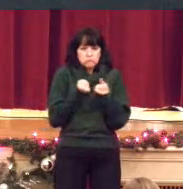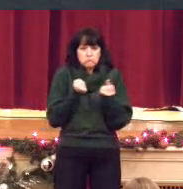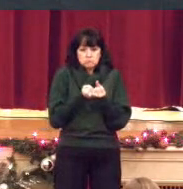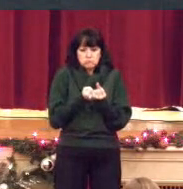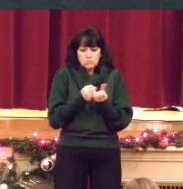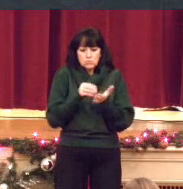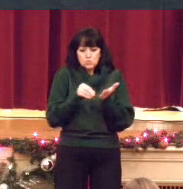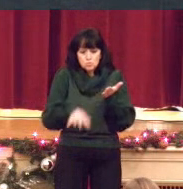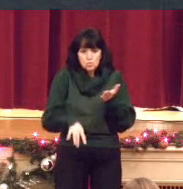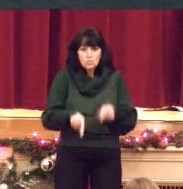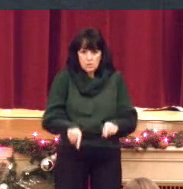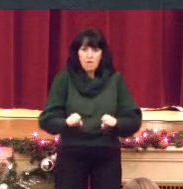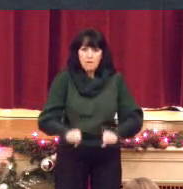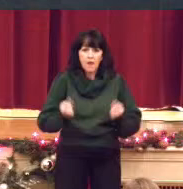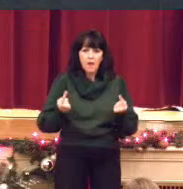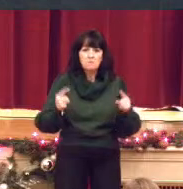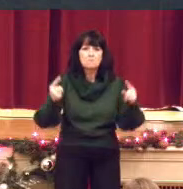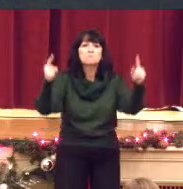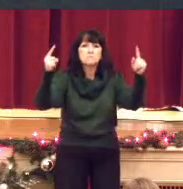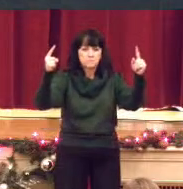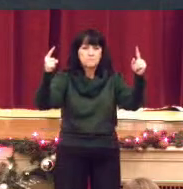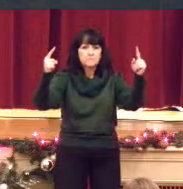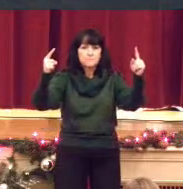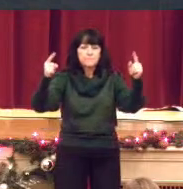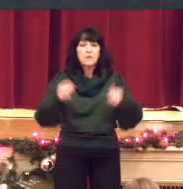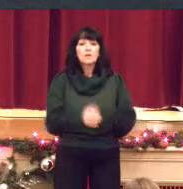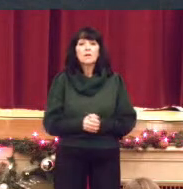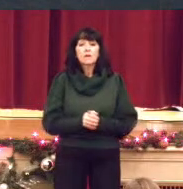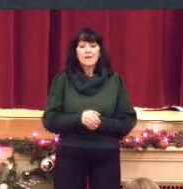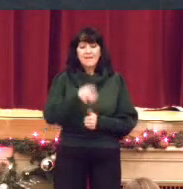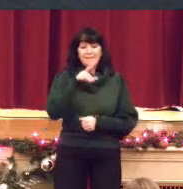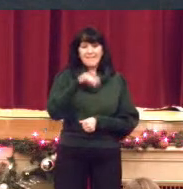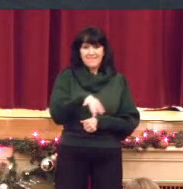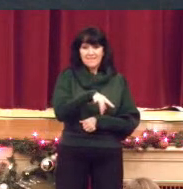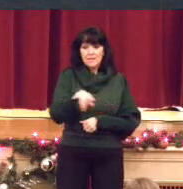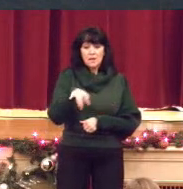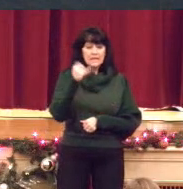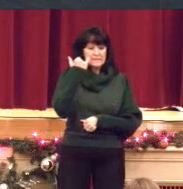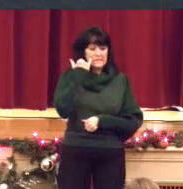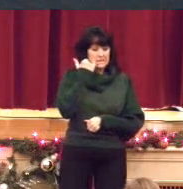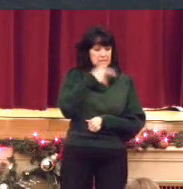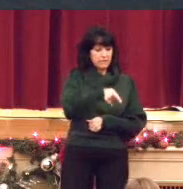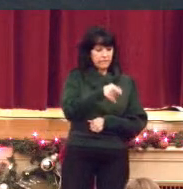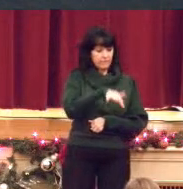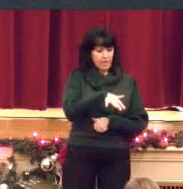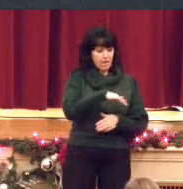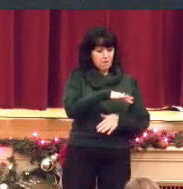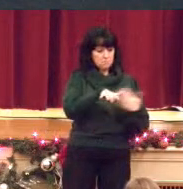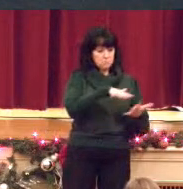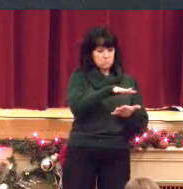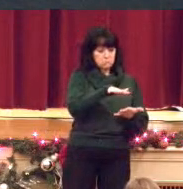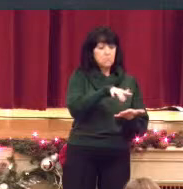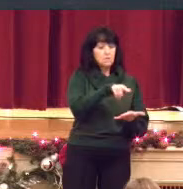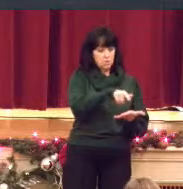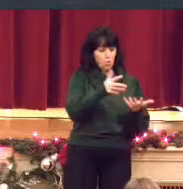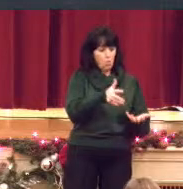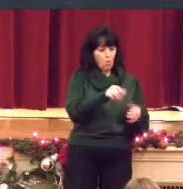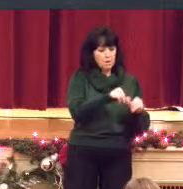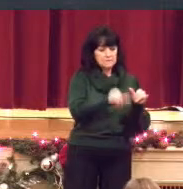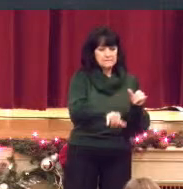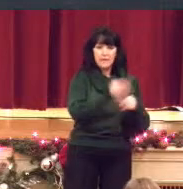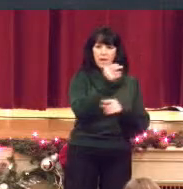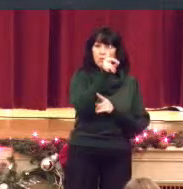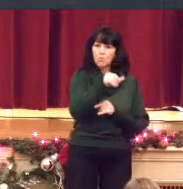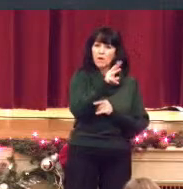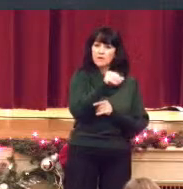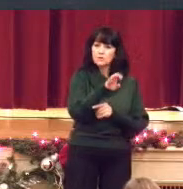to participate will stay in their district. They won't leave Brandywine School District and go into something different. They're still going to be part of the